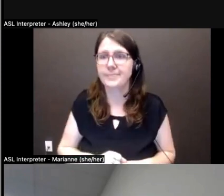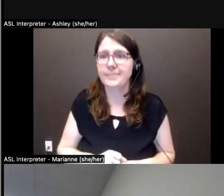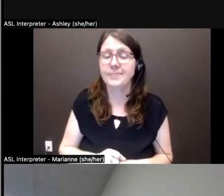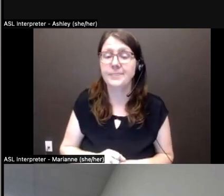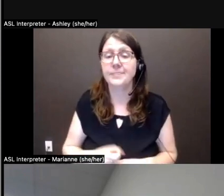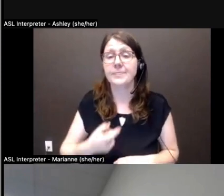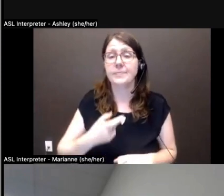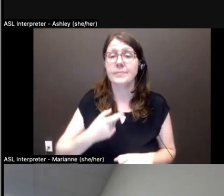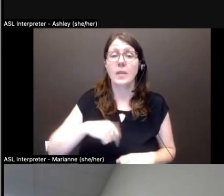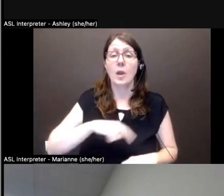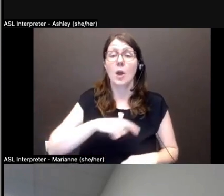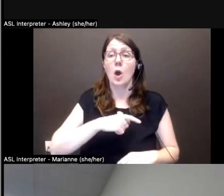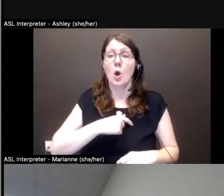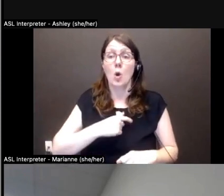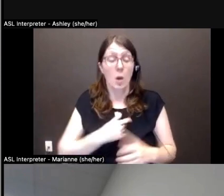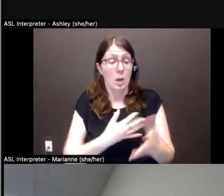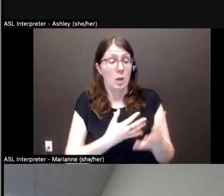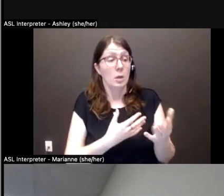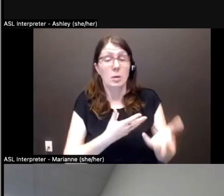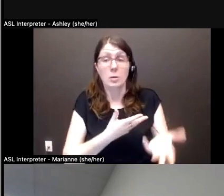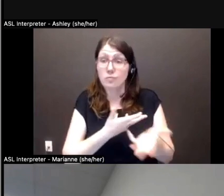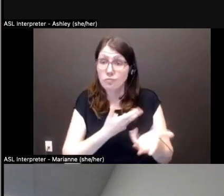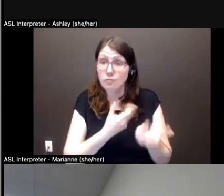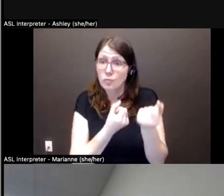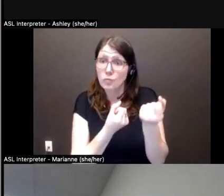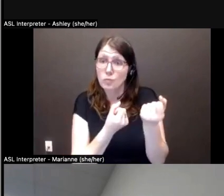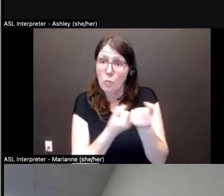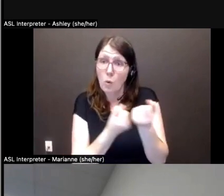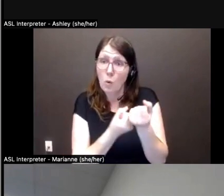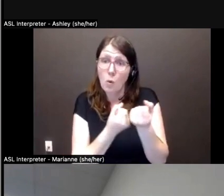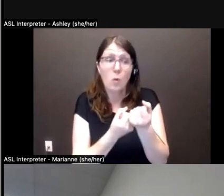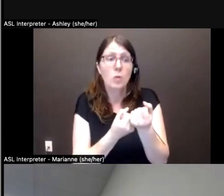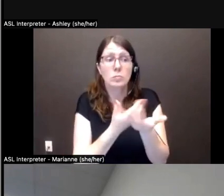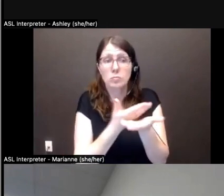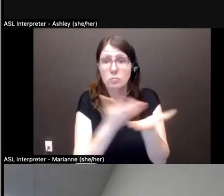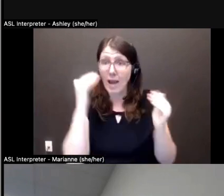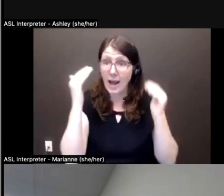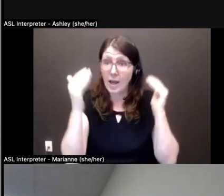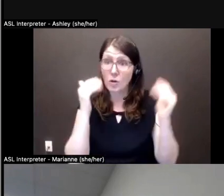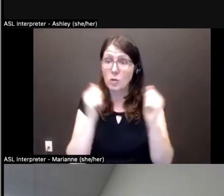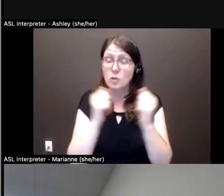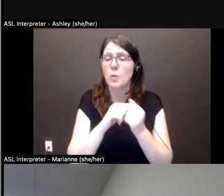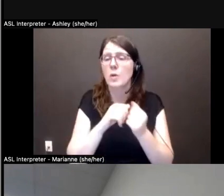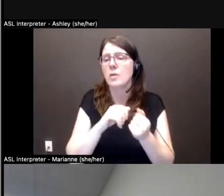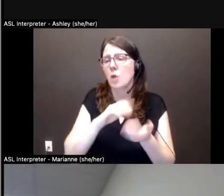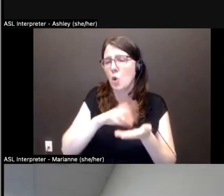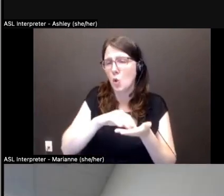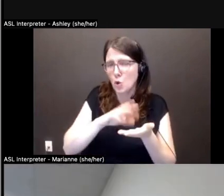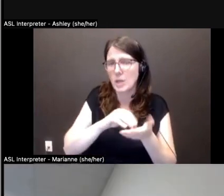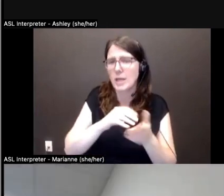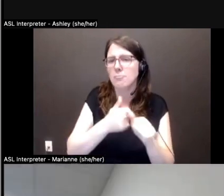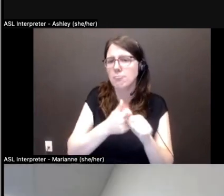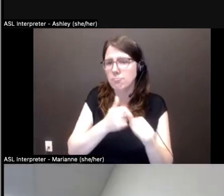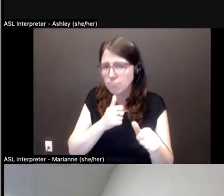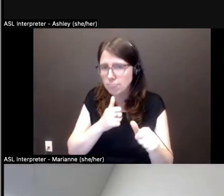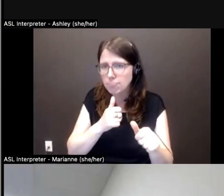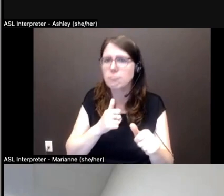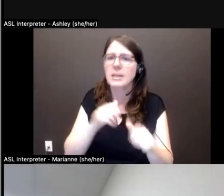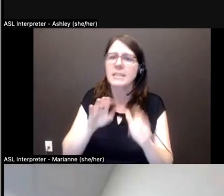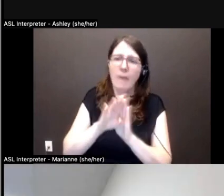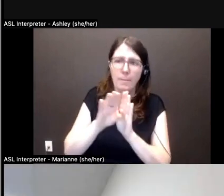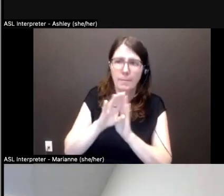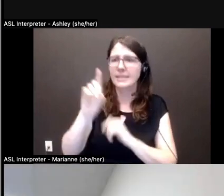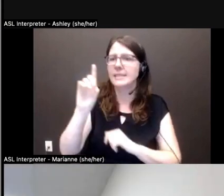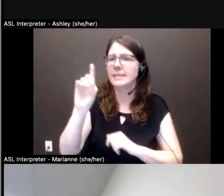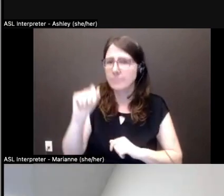or developmental disability to improve their life skills. We have ABLE program and more. I'm here today